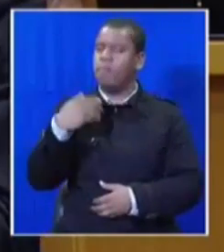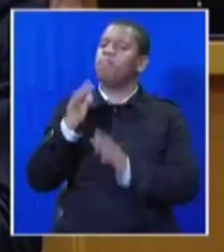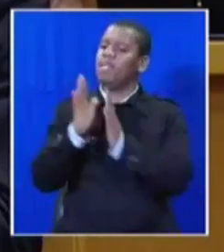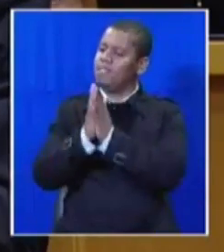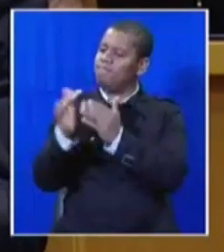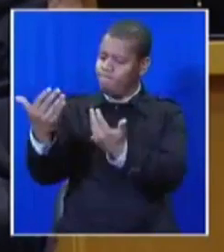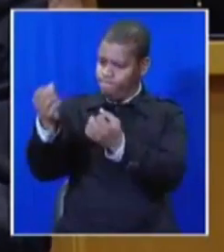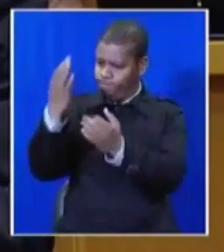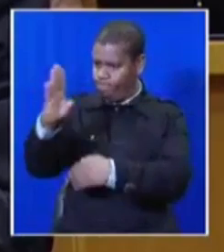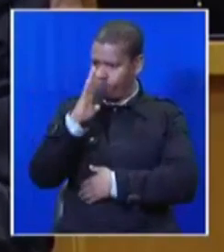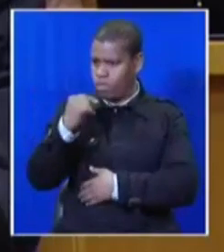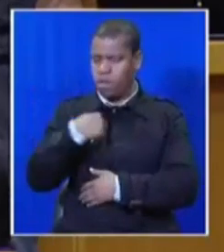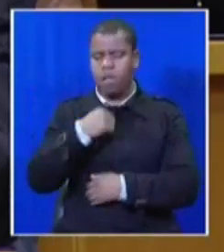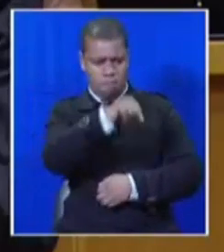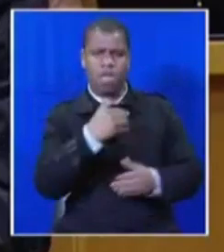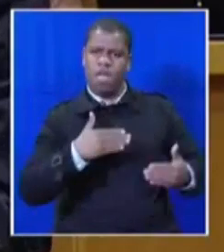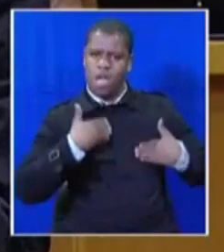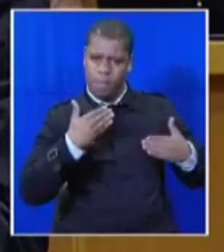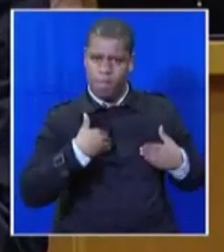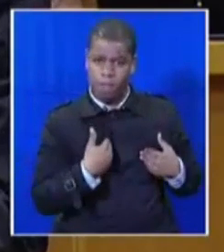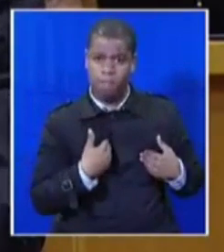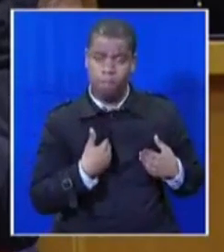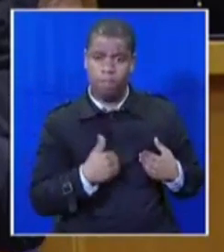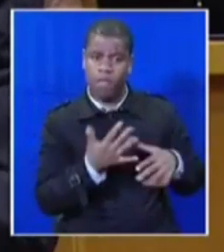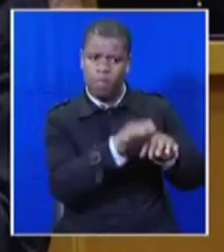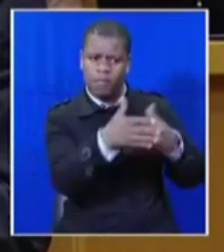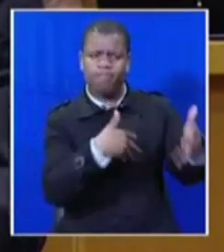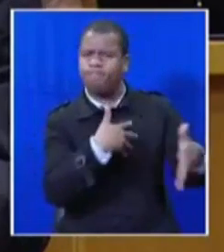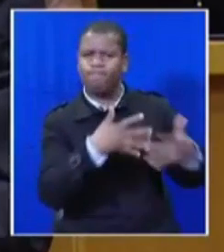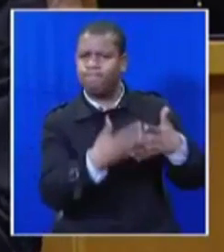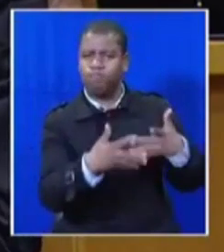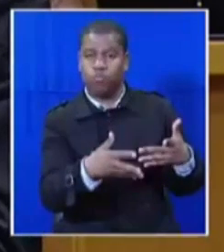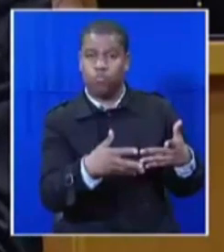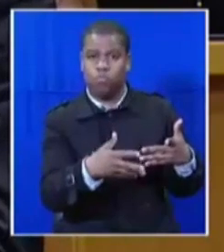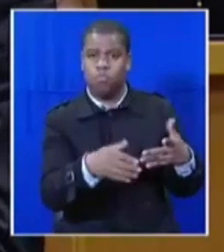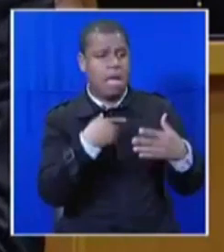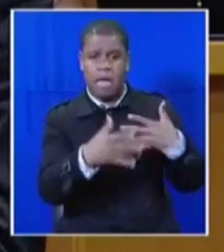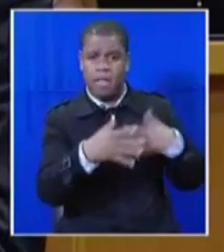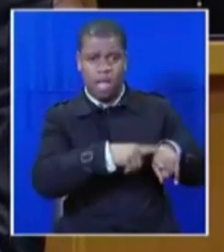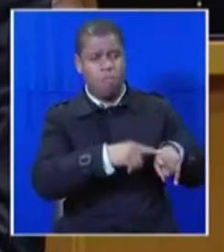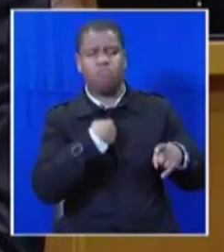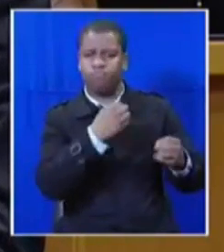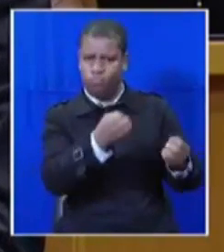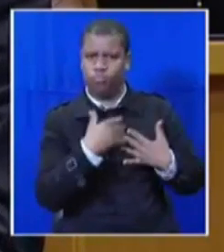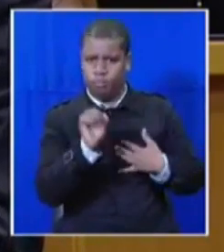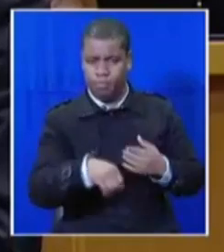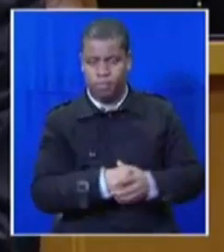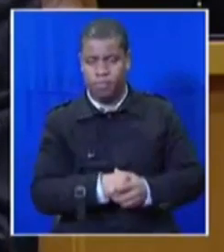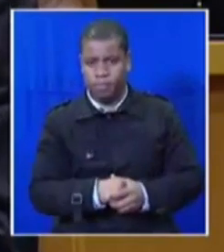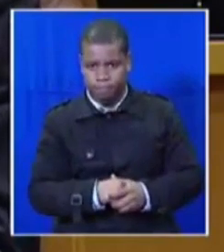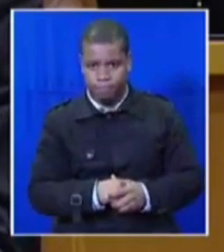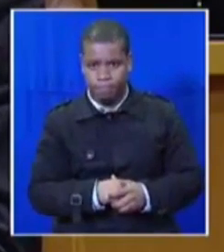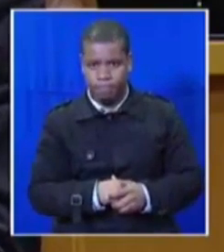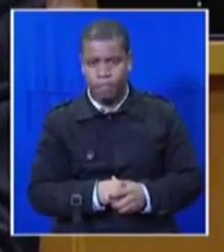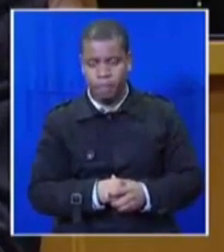with this? I'm happy for you to do it for me. You can do that whenever you want. Bring them in whenever you're ready. Address me, Honourable Steenhuisen. I